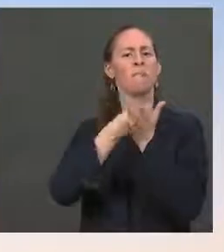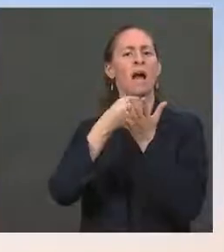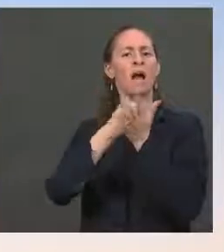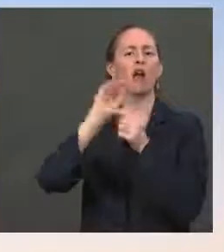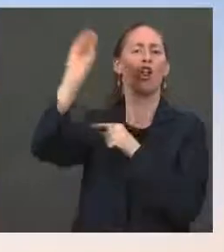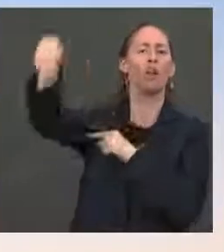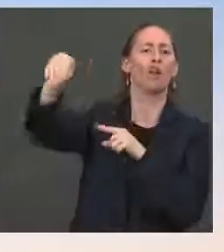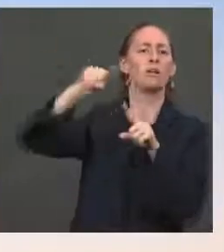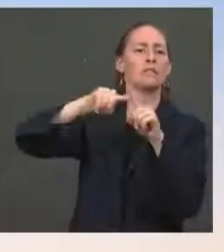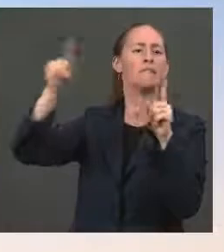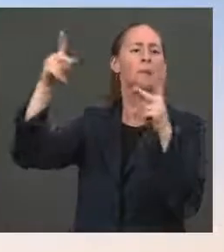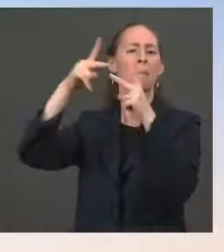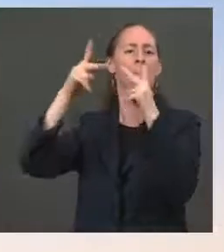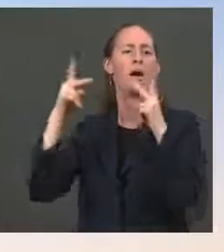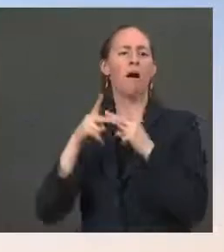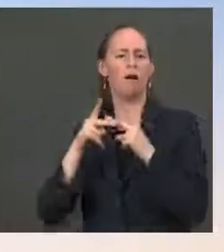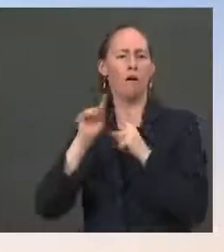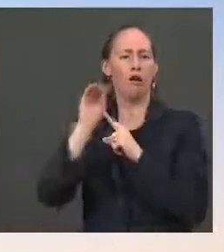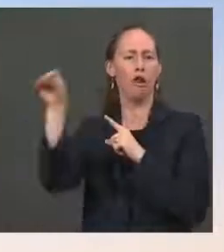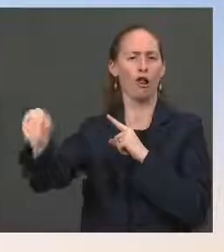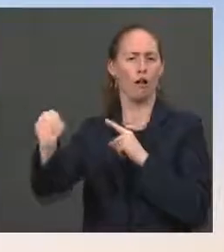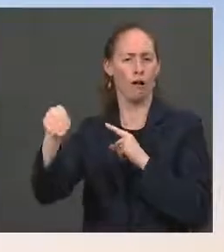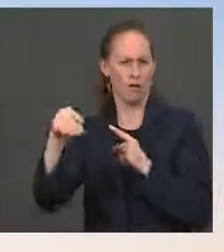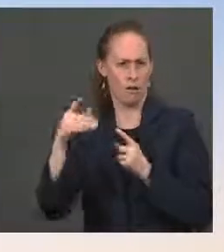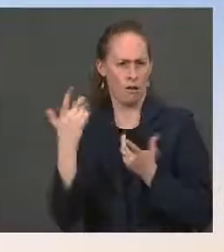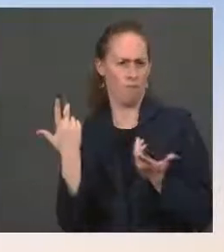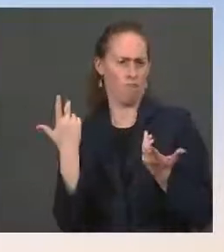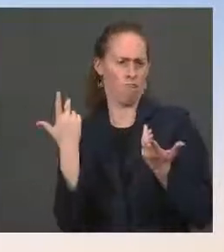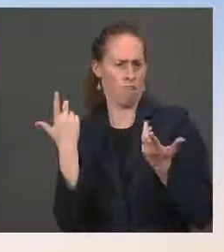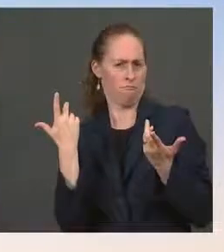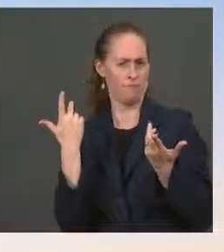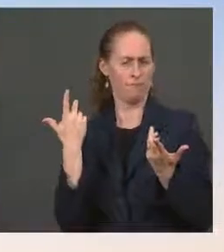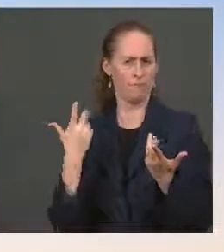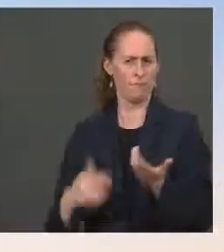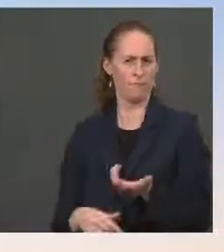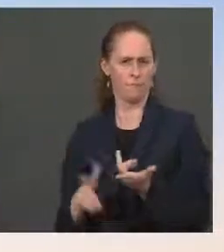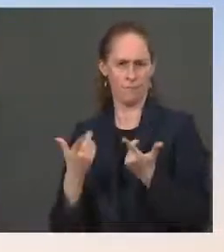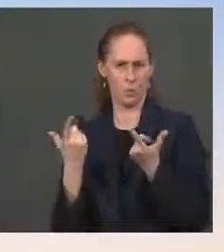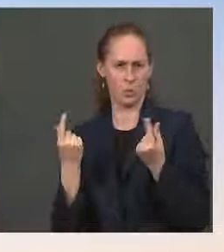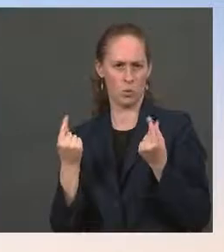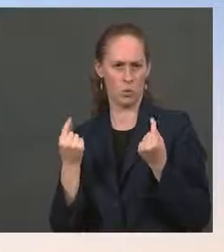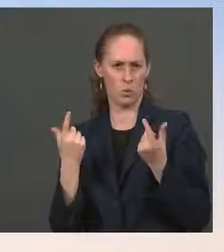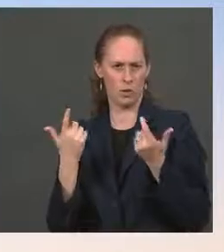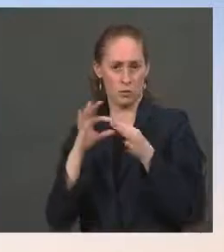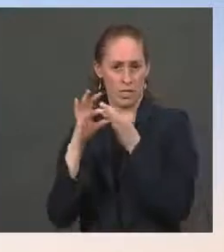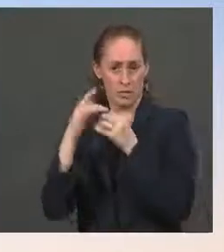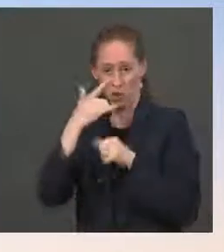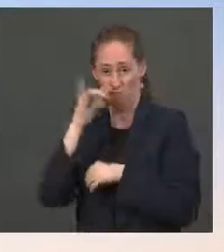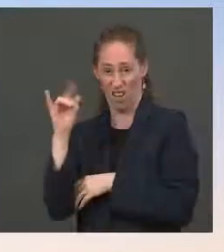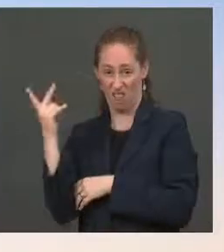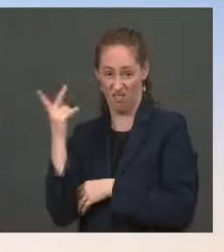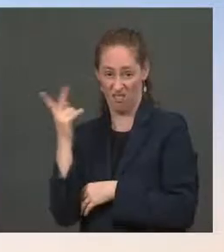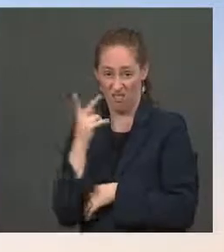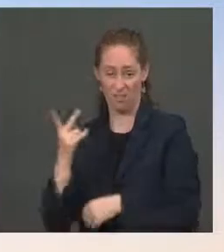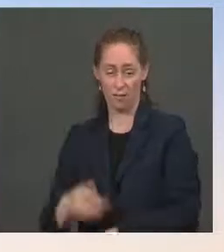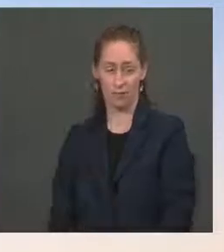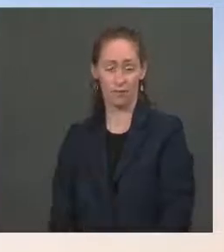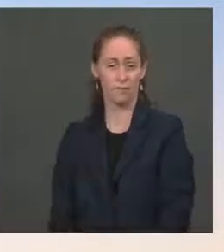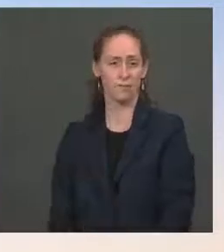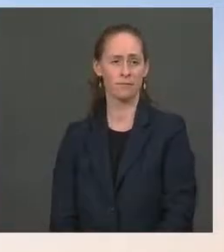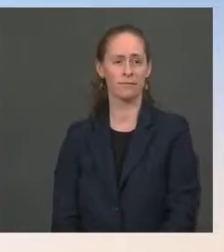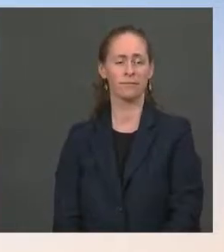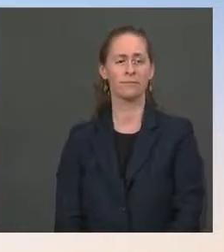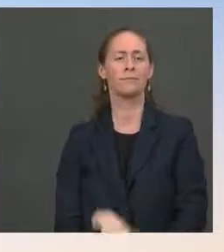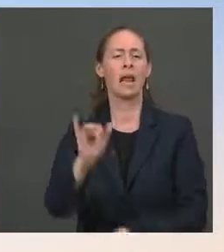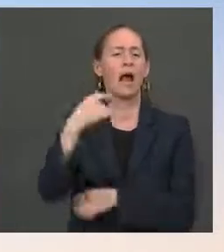say, undermine trust between Washington and Kiev? I would say that as I stated a little bit earlier, but let